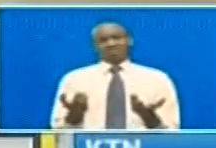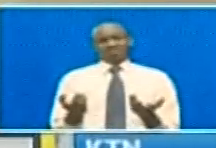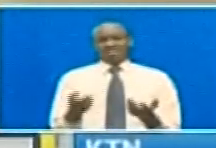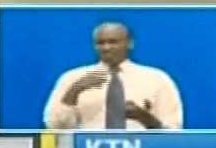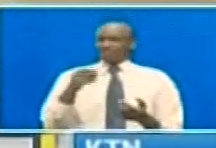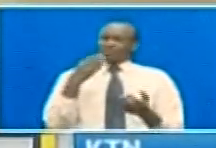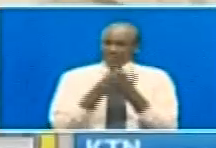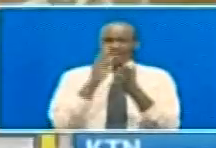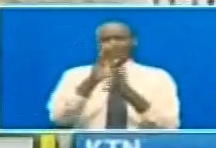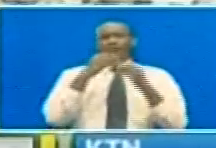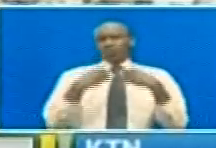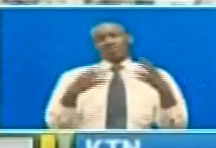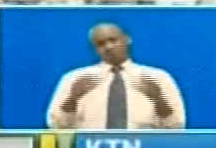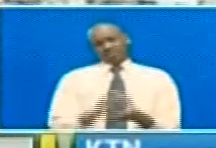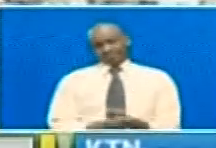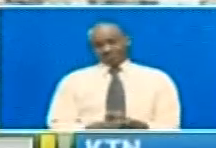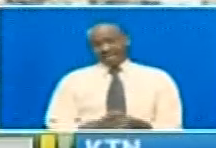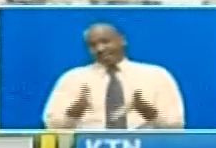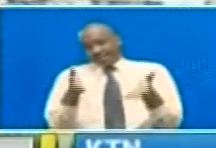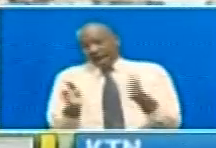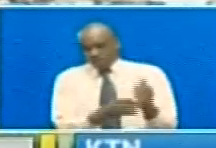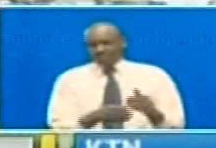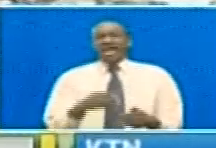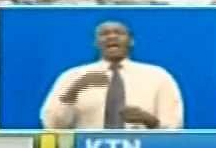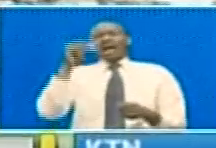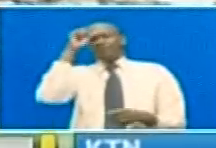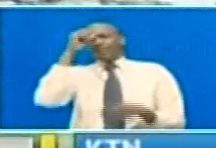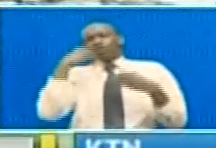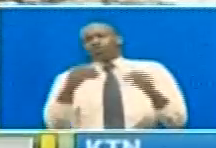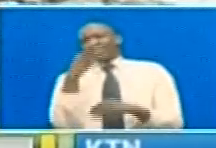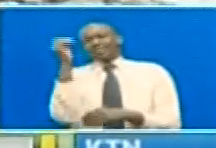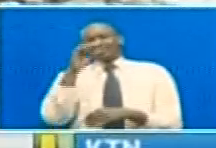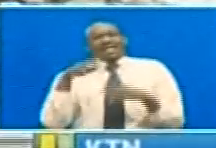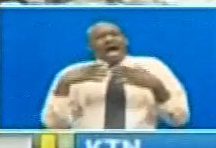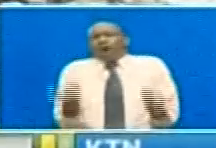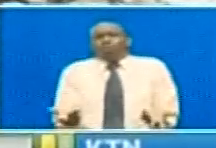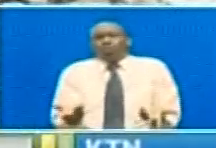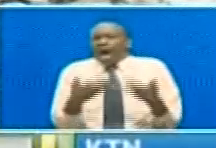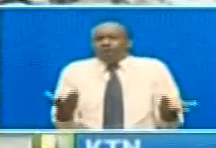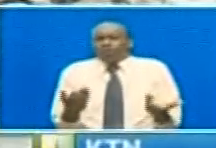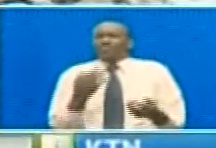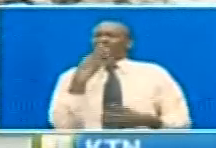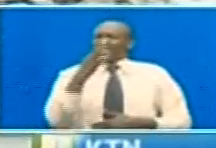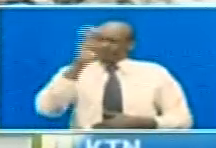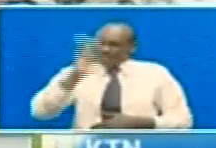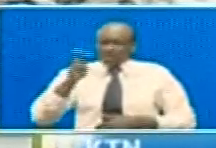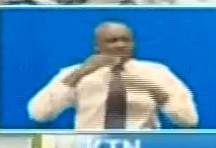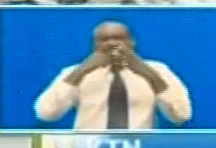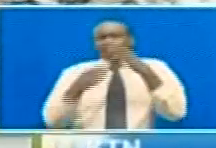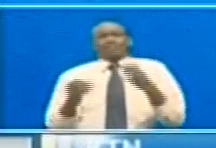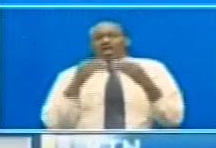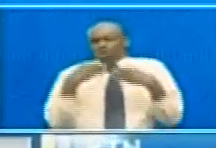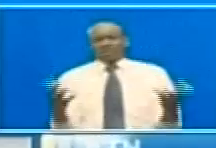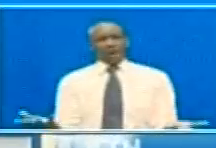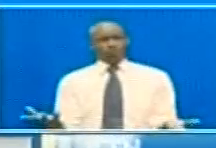is wasted in that way. But how can the government lose 30% of the budget, you ask? How can 300 billion shillings just disappear?